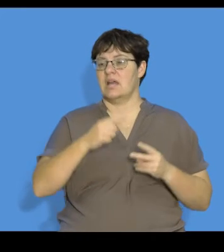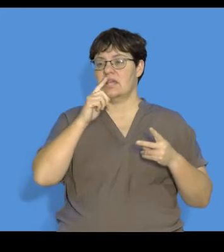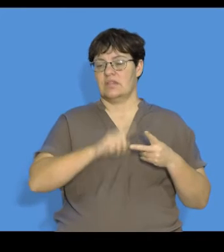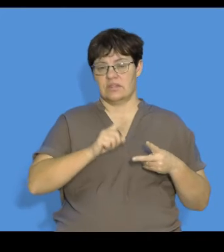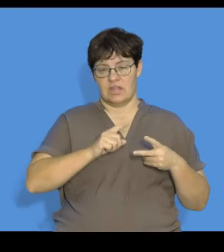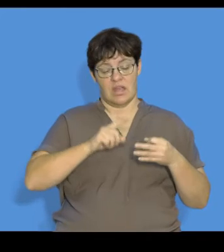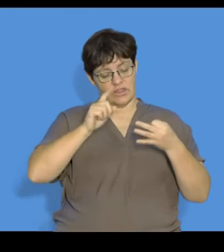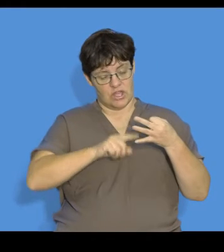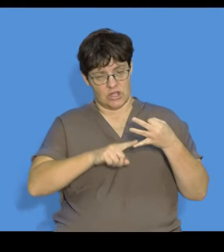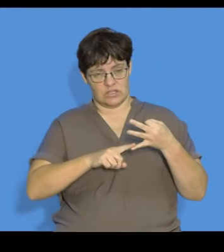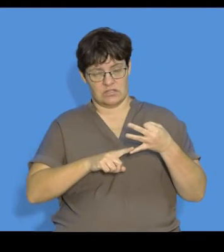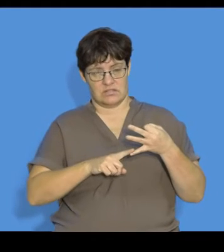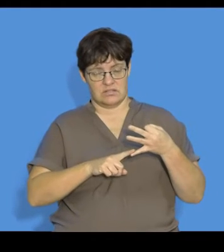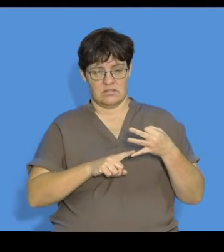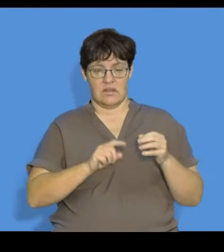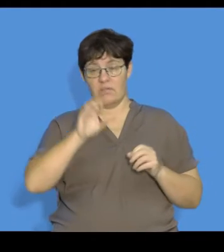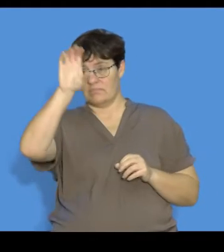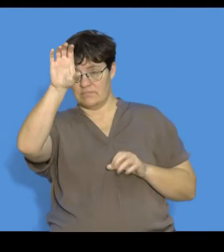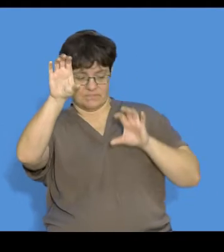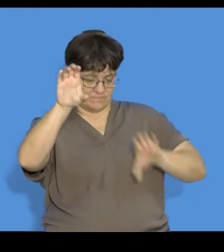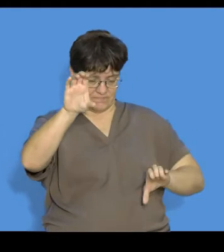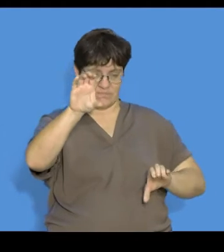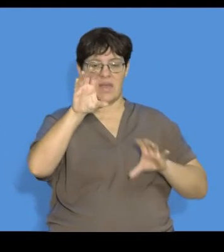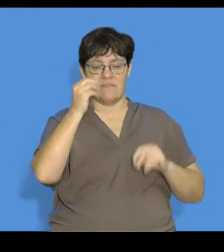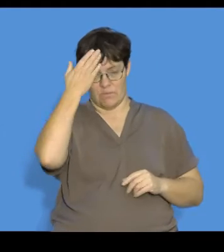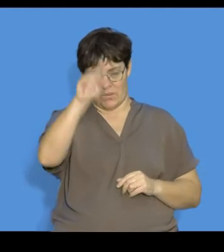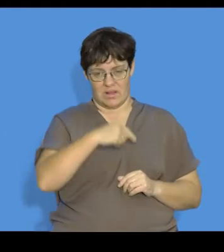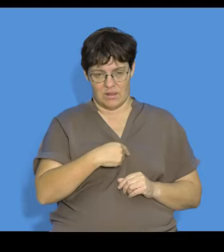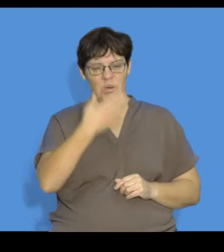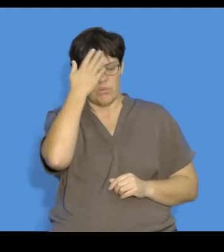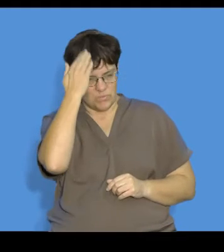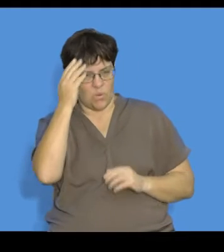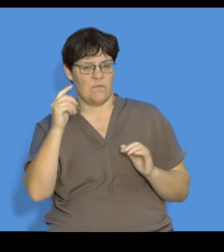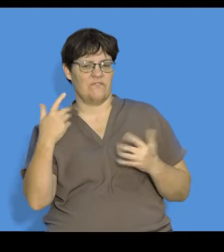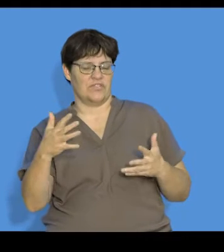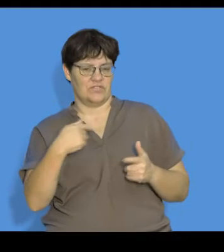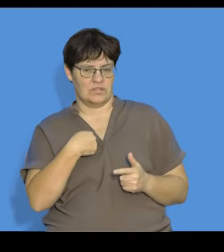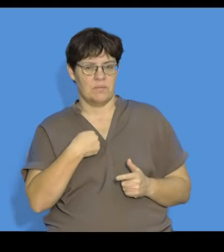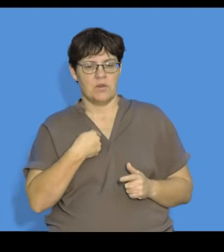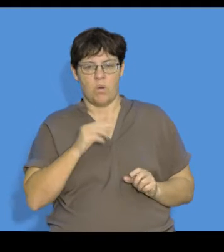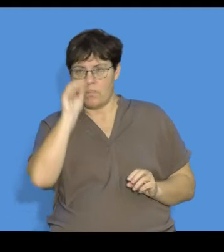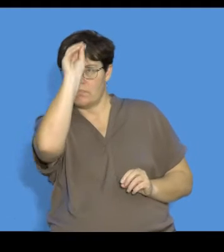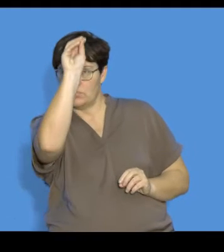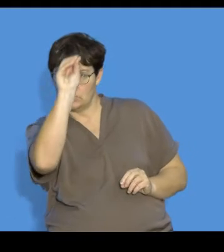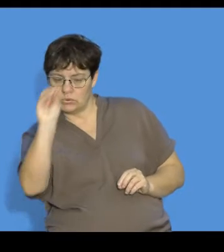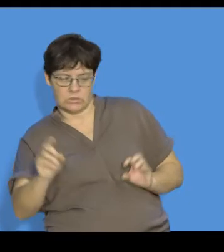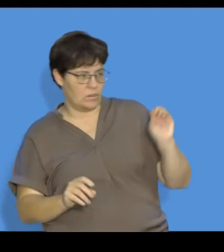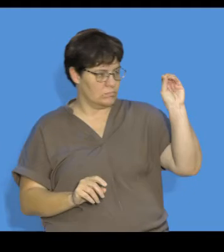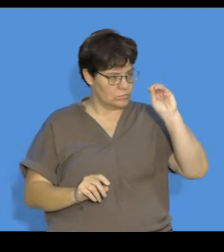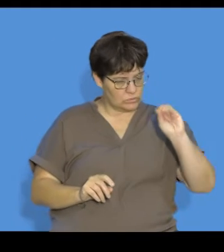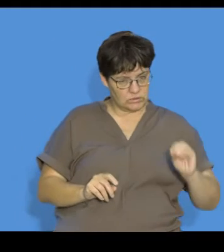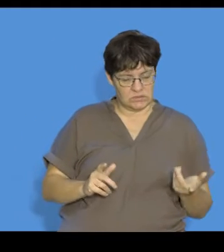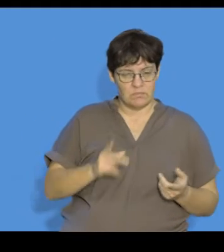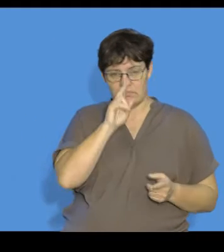quadrant, right? So already I know something about this graph. And then I can plot my values just as I see them,